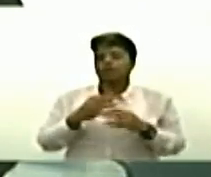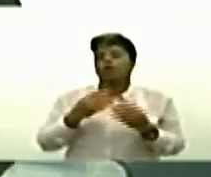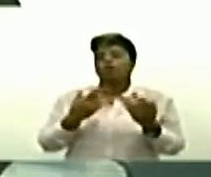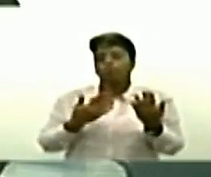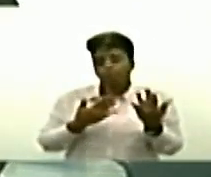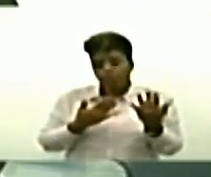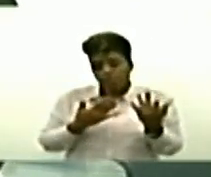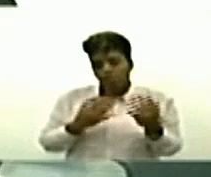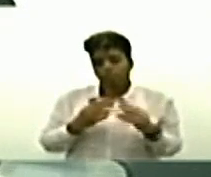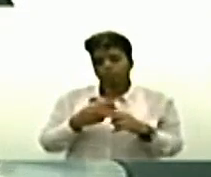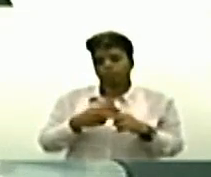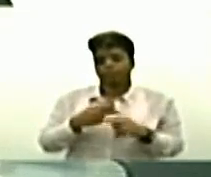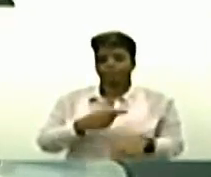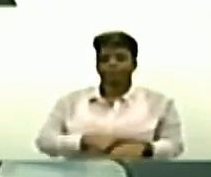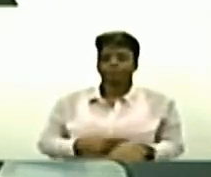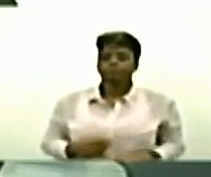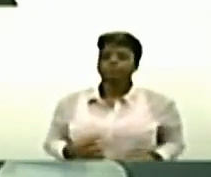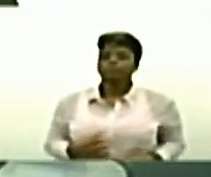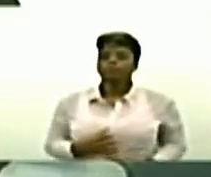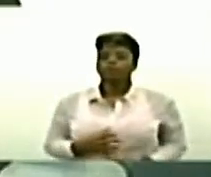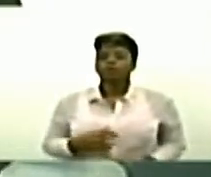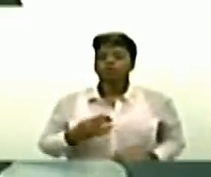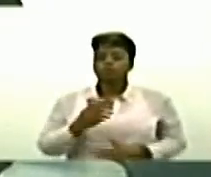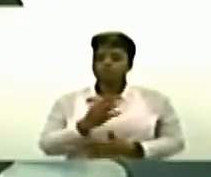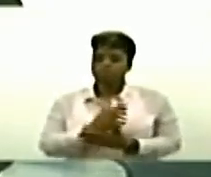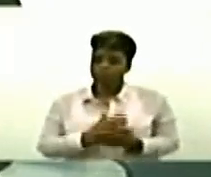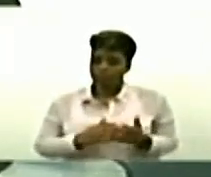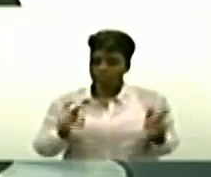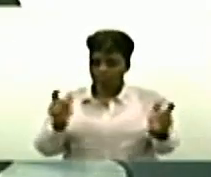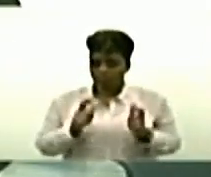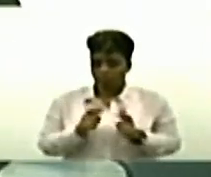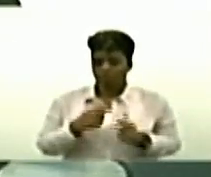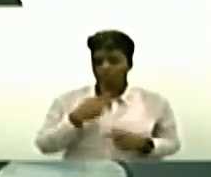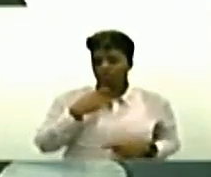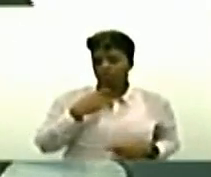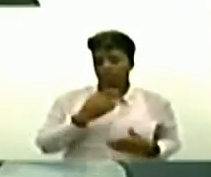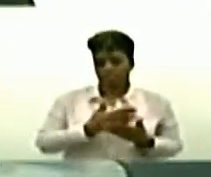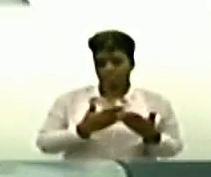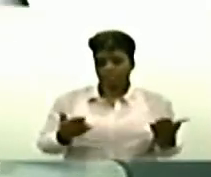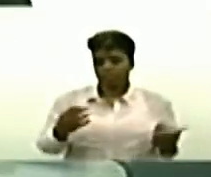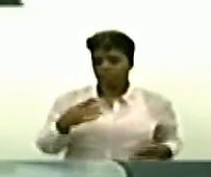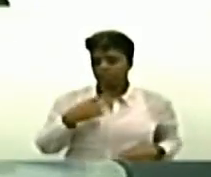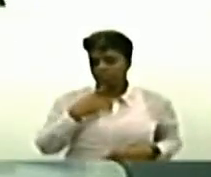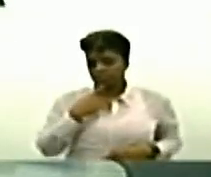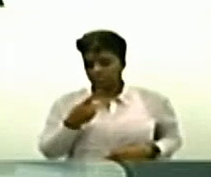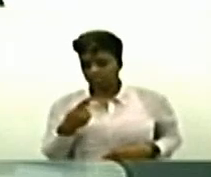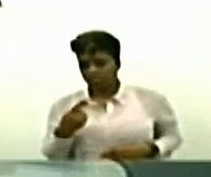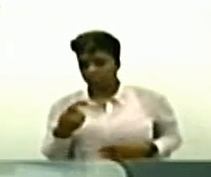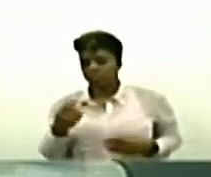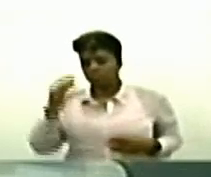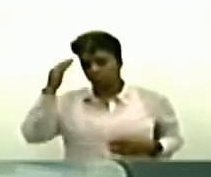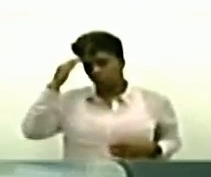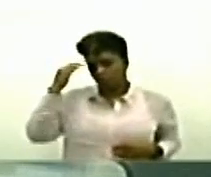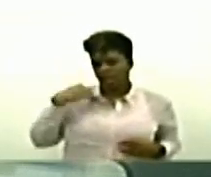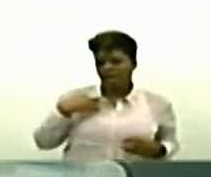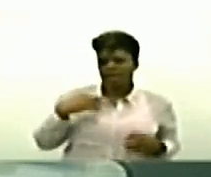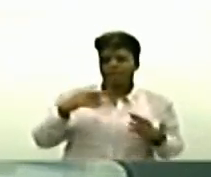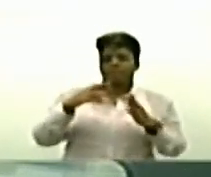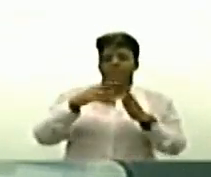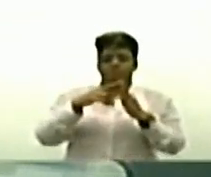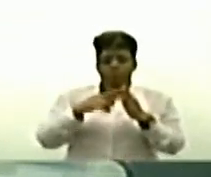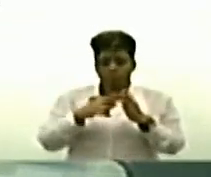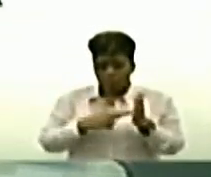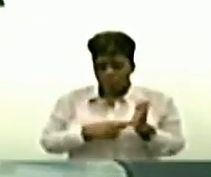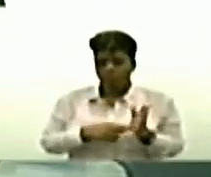couple seconds. So, Mr. President, there are some of the small things that was mentioned. Remember, as when you have legislation, you have regulations